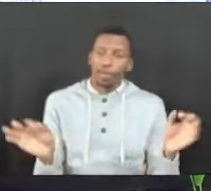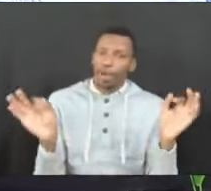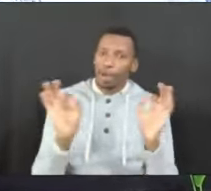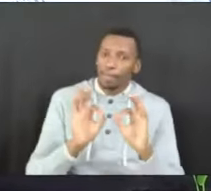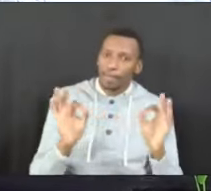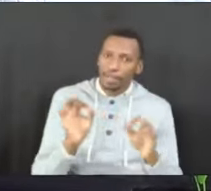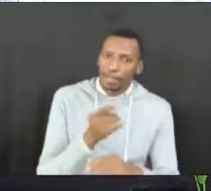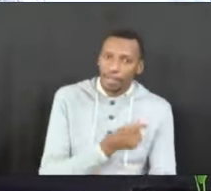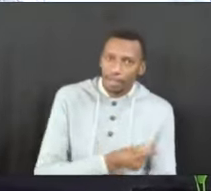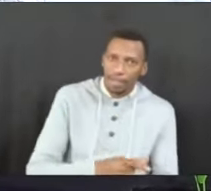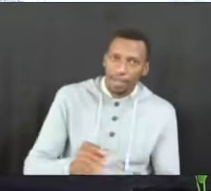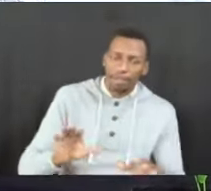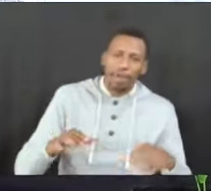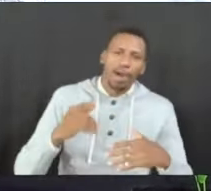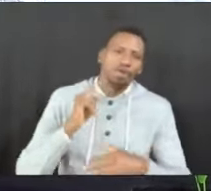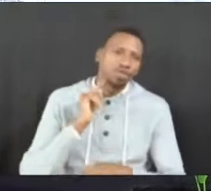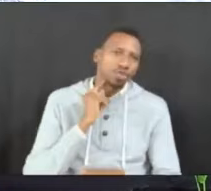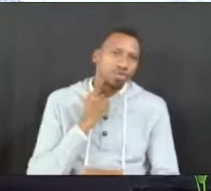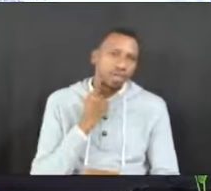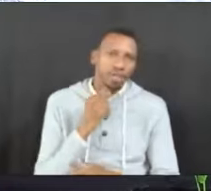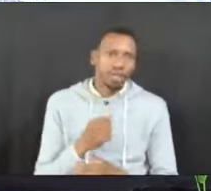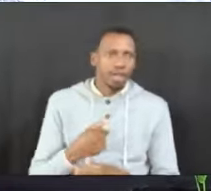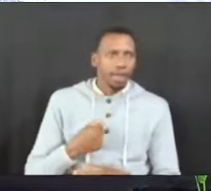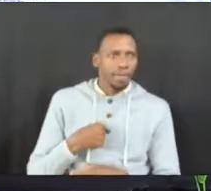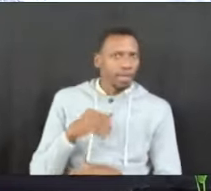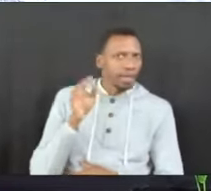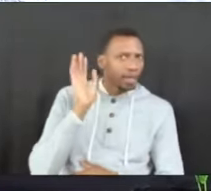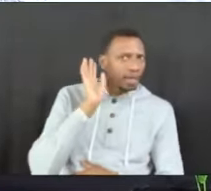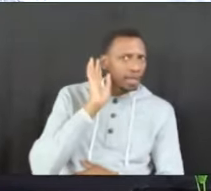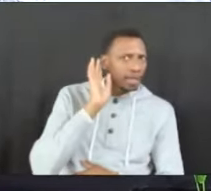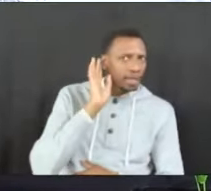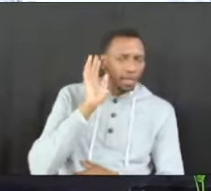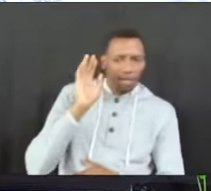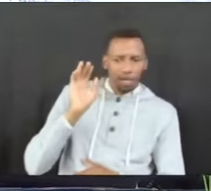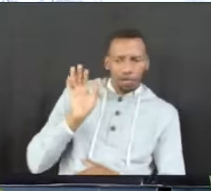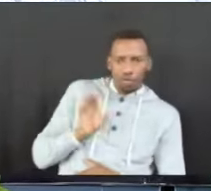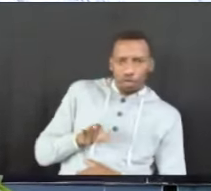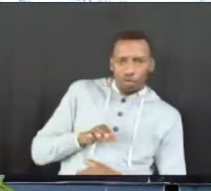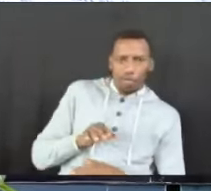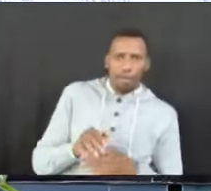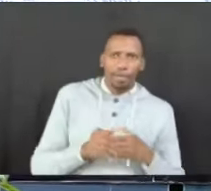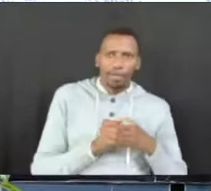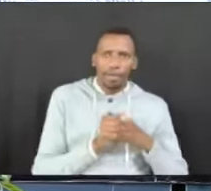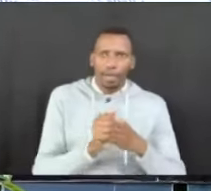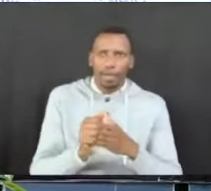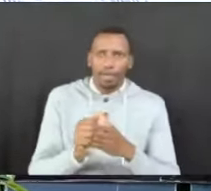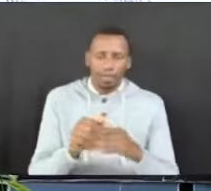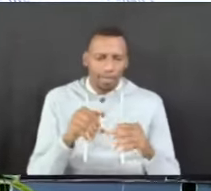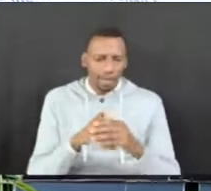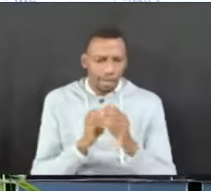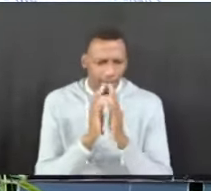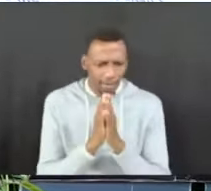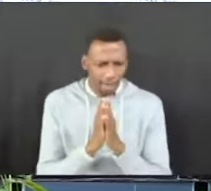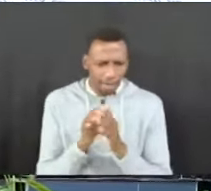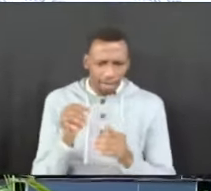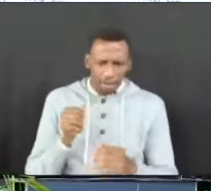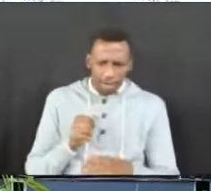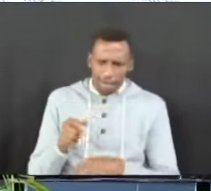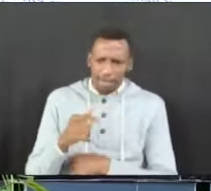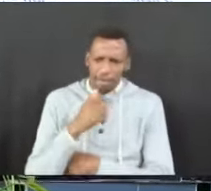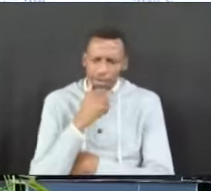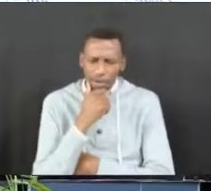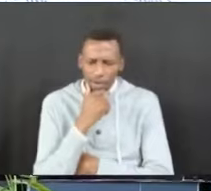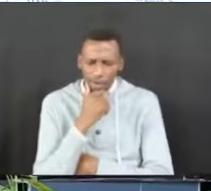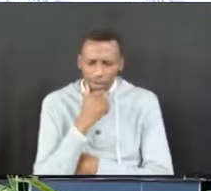sound. I was listening to the lady who led us in prayer, and she was wondering how I would have understood